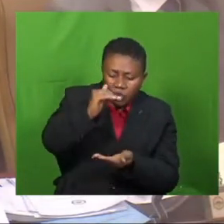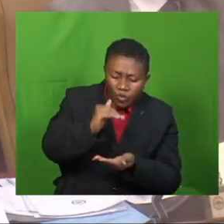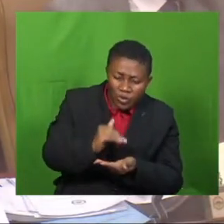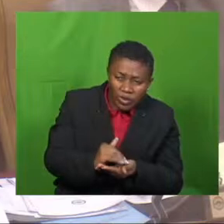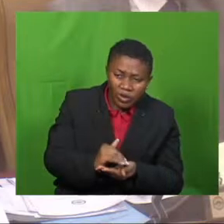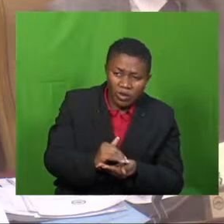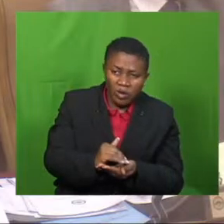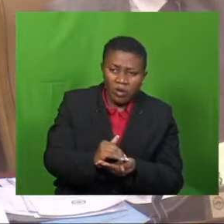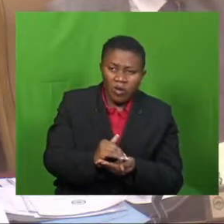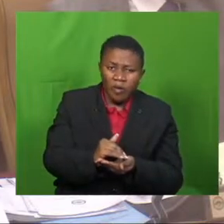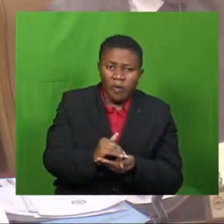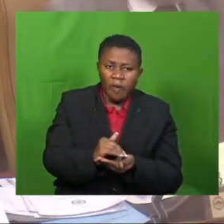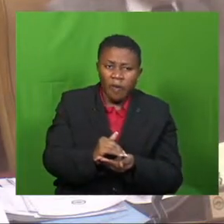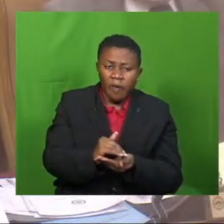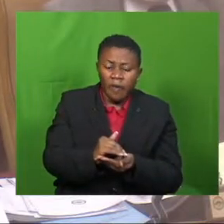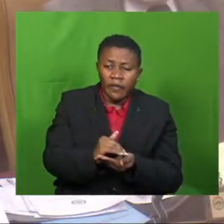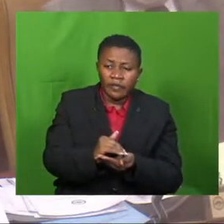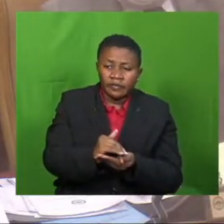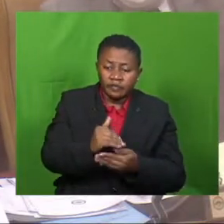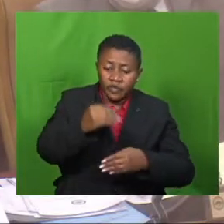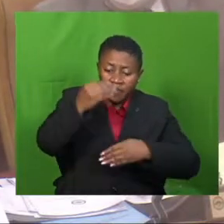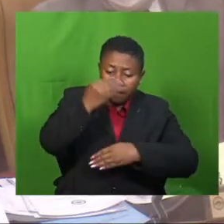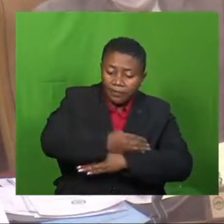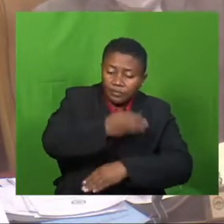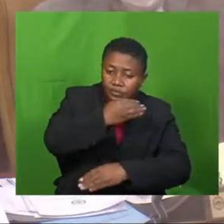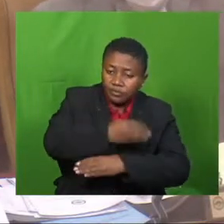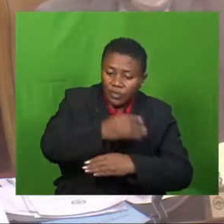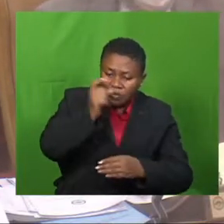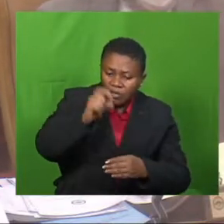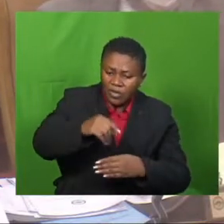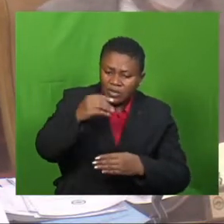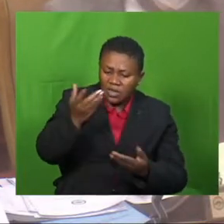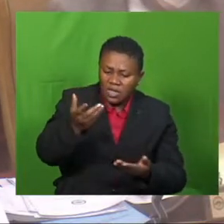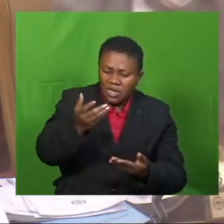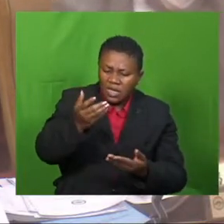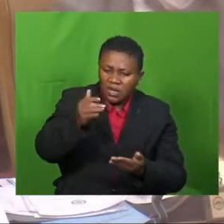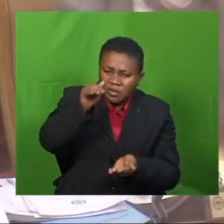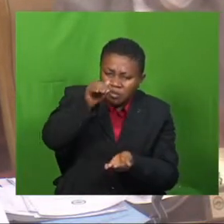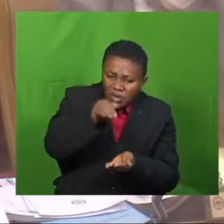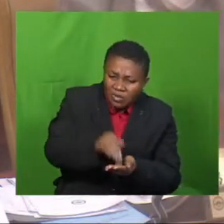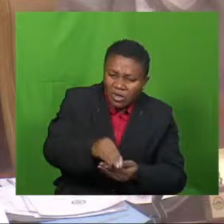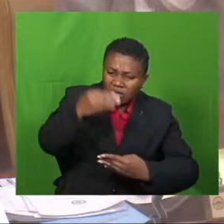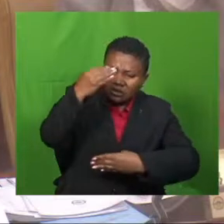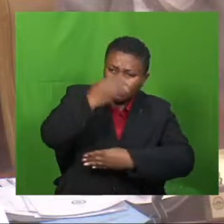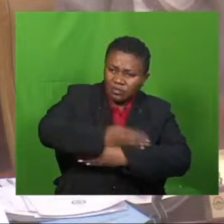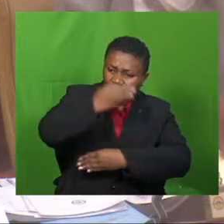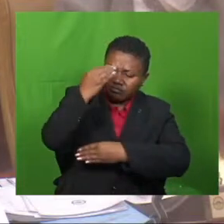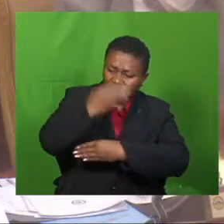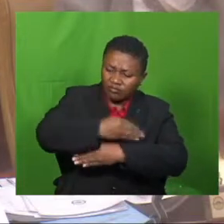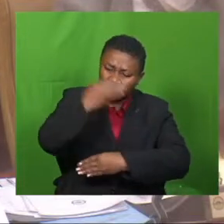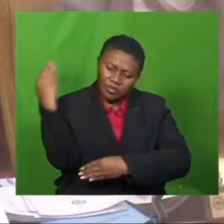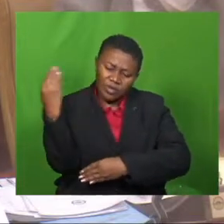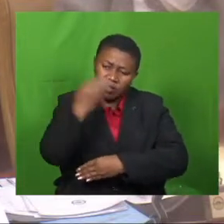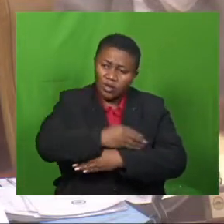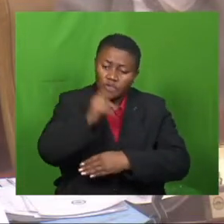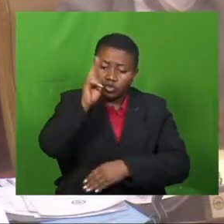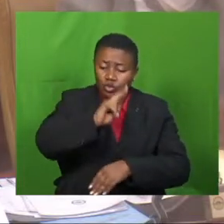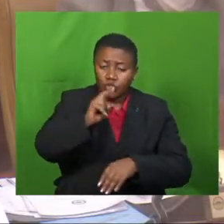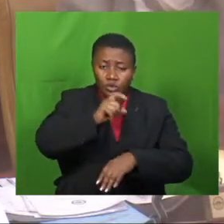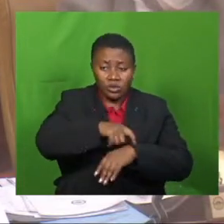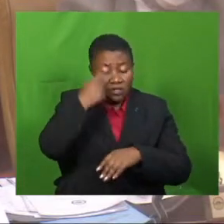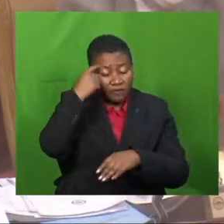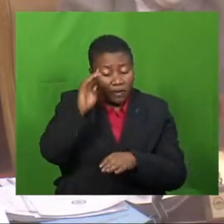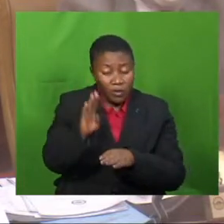minimize the barriers to trade and to take full advantage of AFTET, the